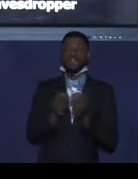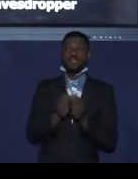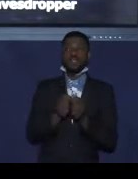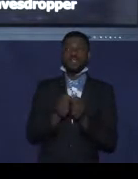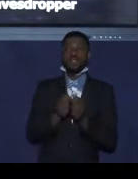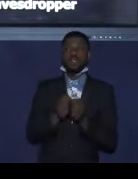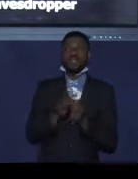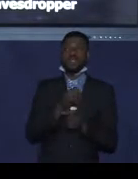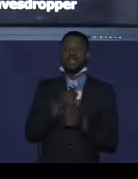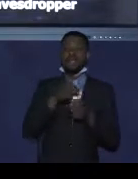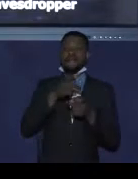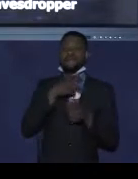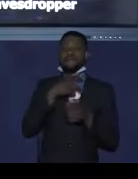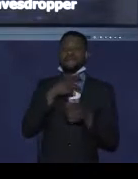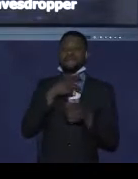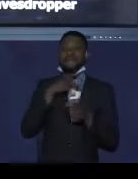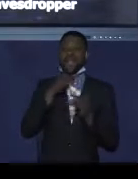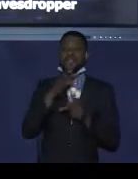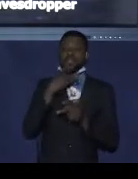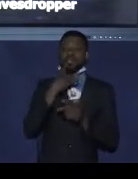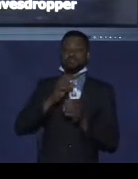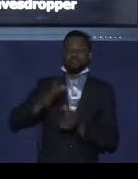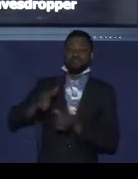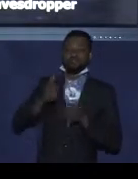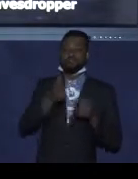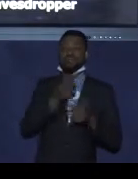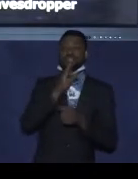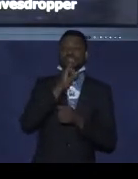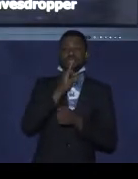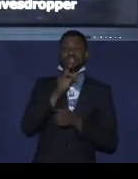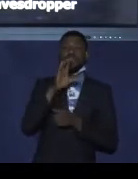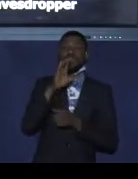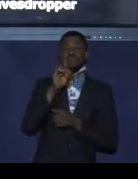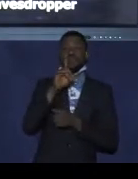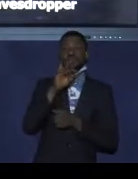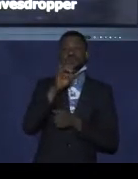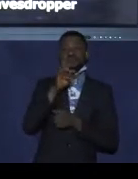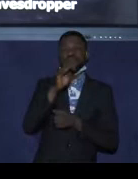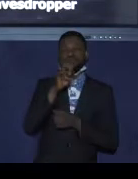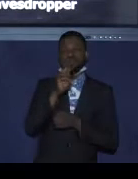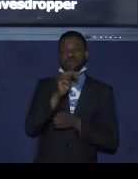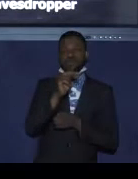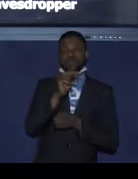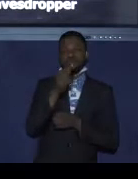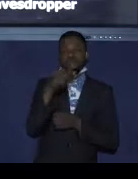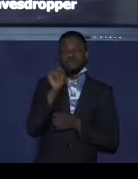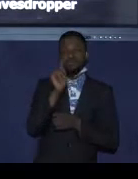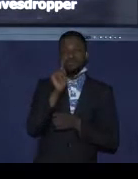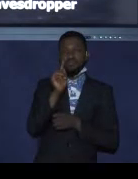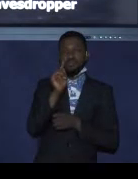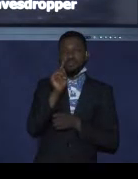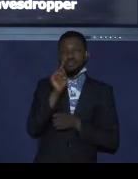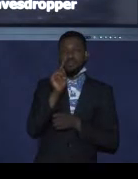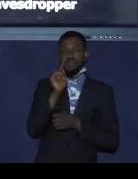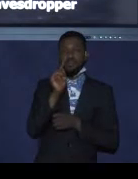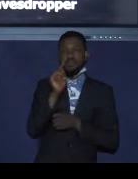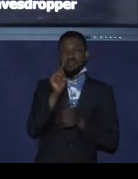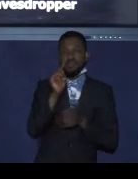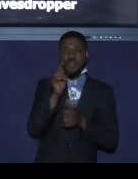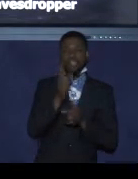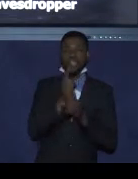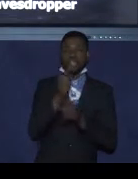together. A person who steers a boat is a coxswain. Did you get that? Please give yourself a